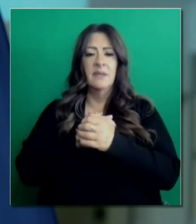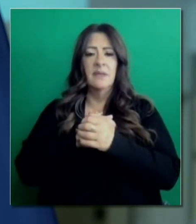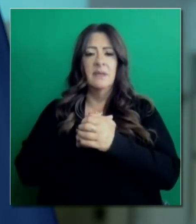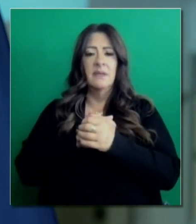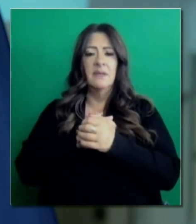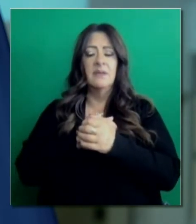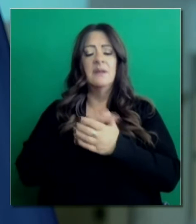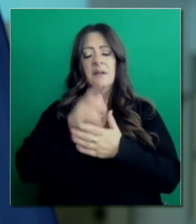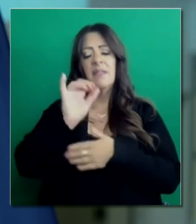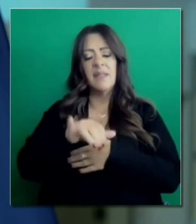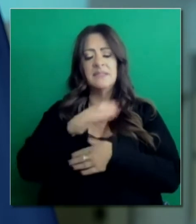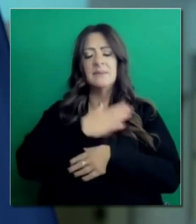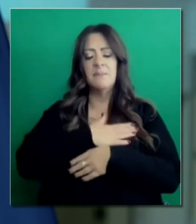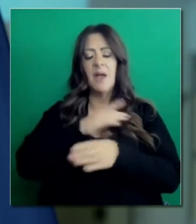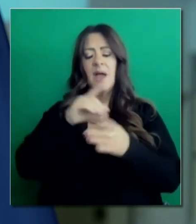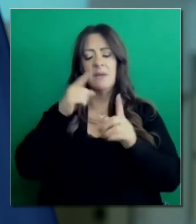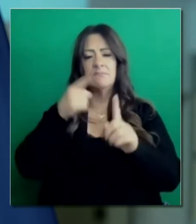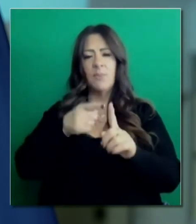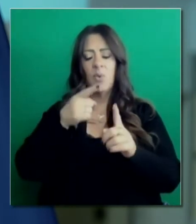as well.